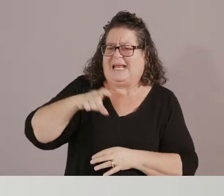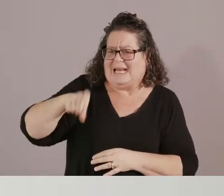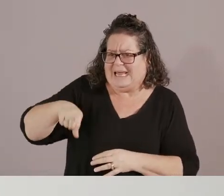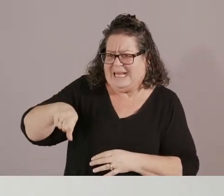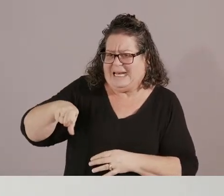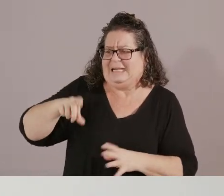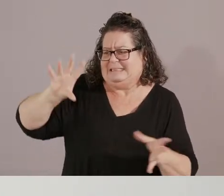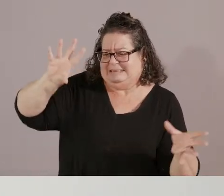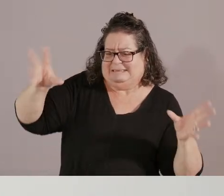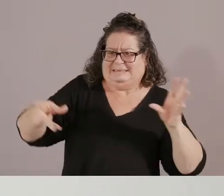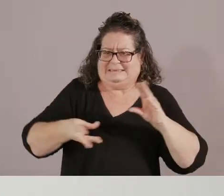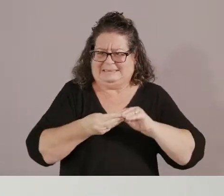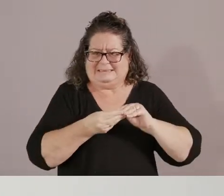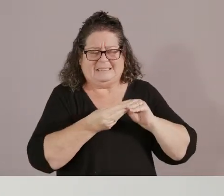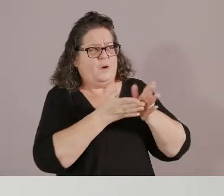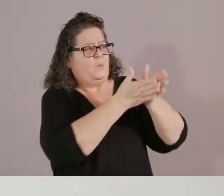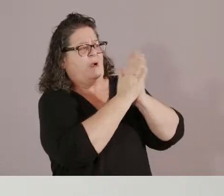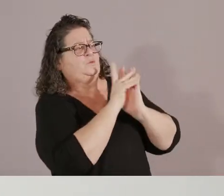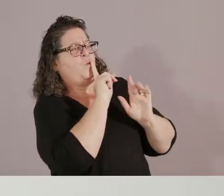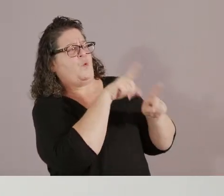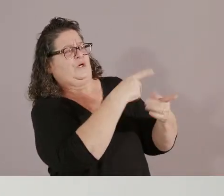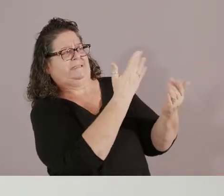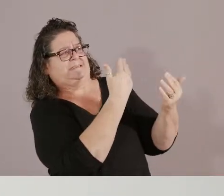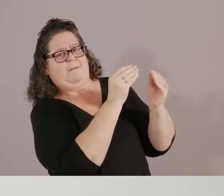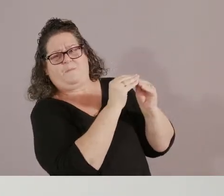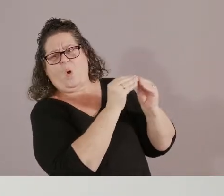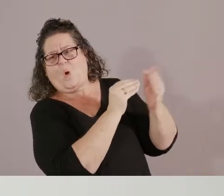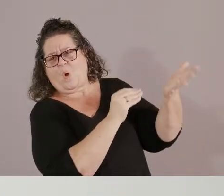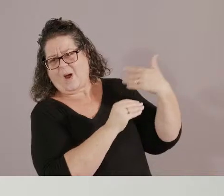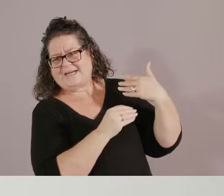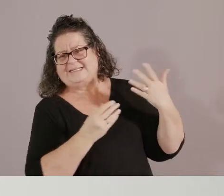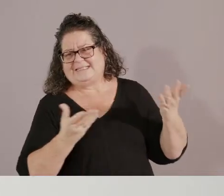causing them any vaccine limitations or supply limitations.